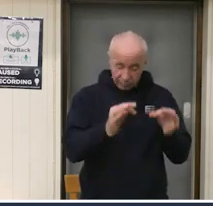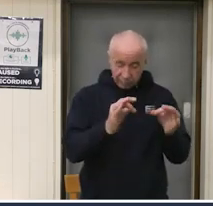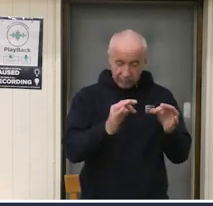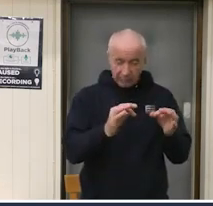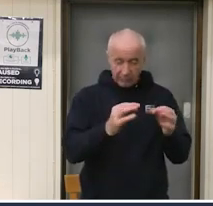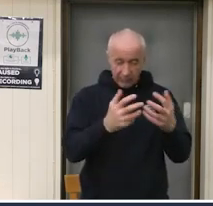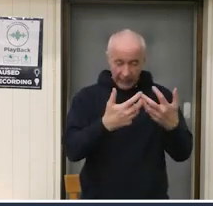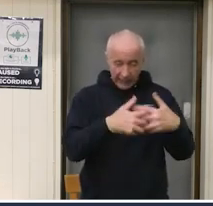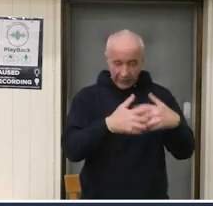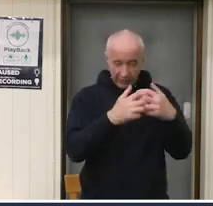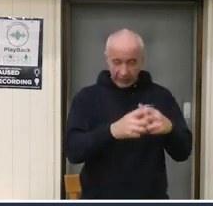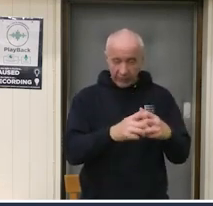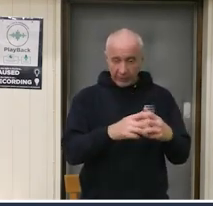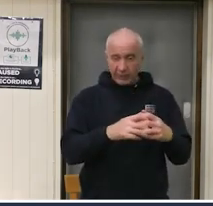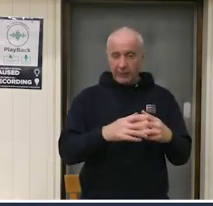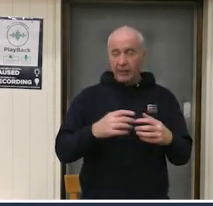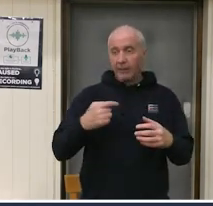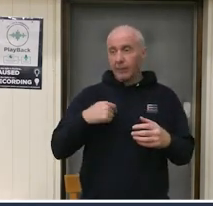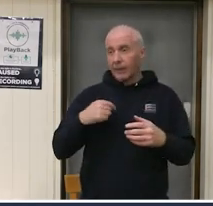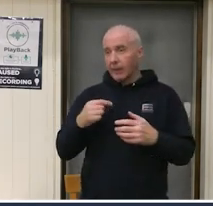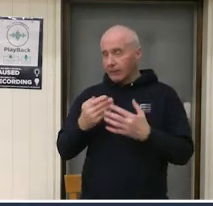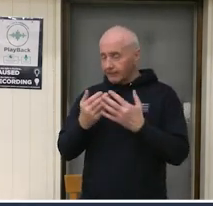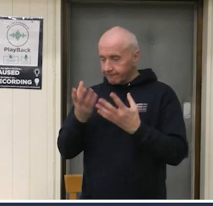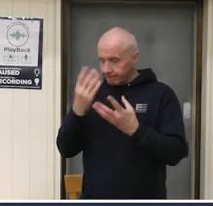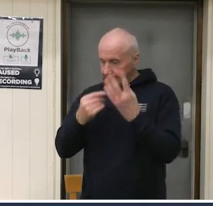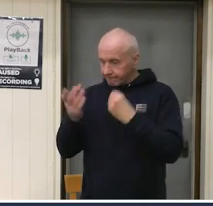And I've been studying physics all my life. So